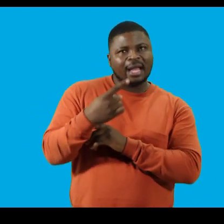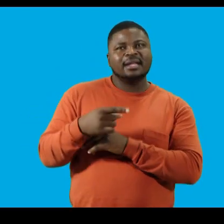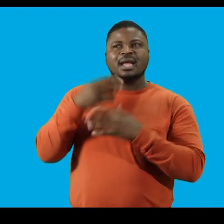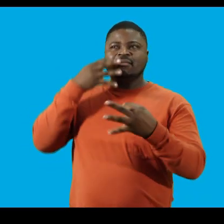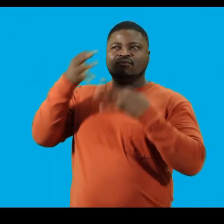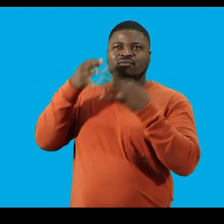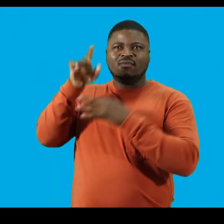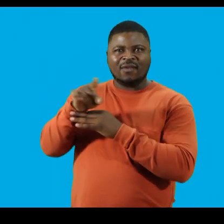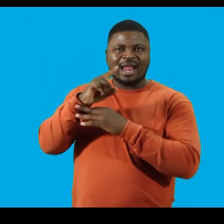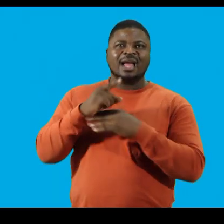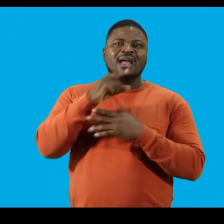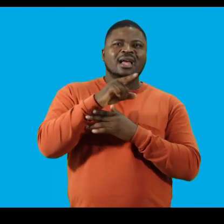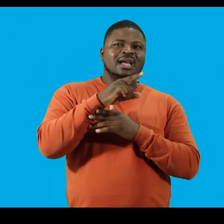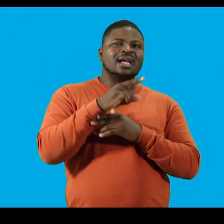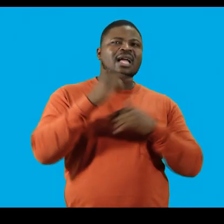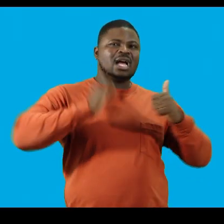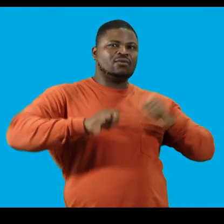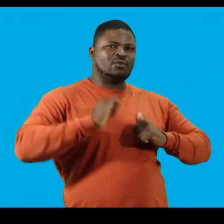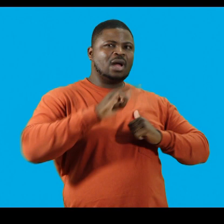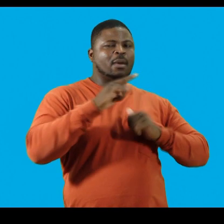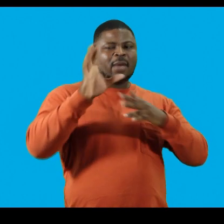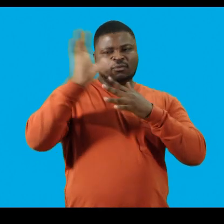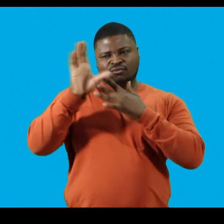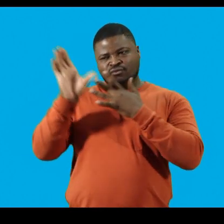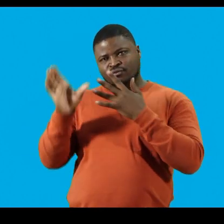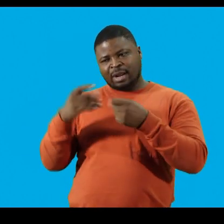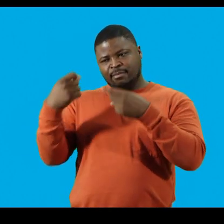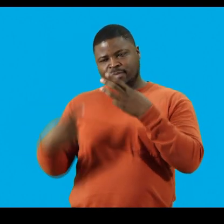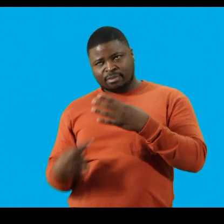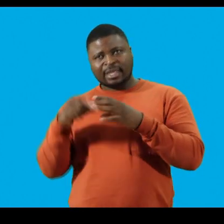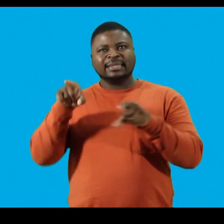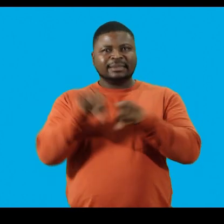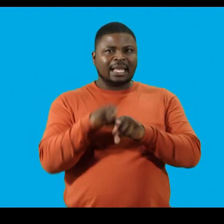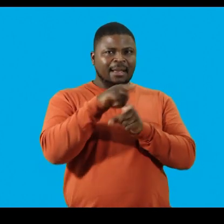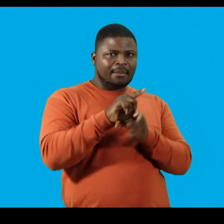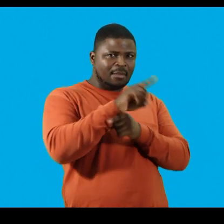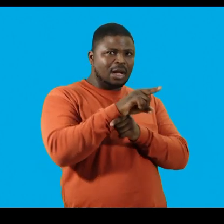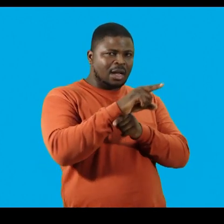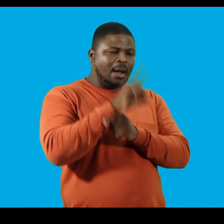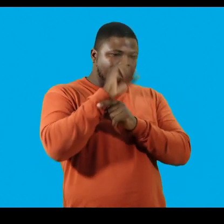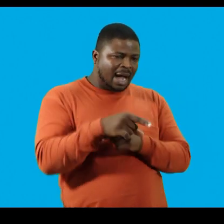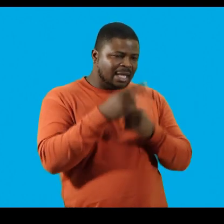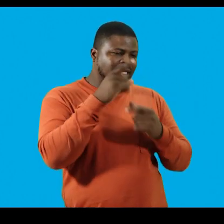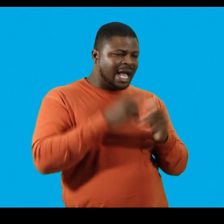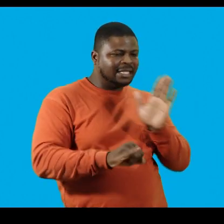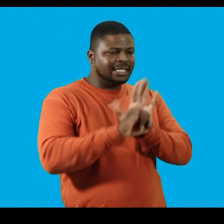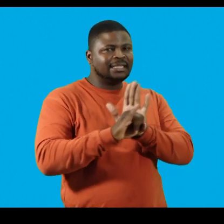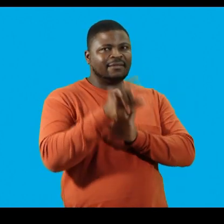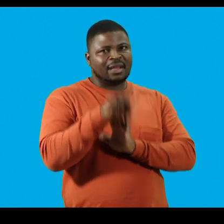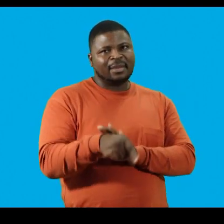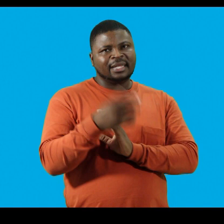the essential characteristics, but pay special attention to what you need to